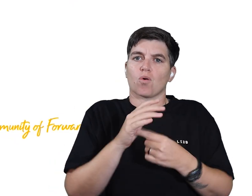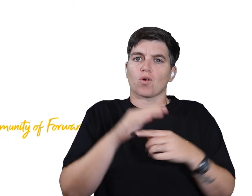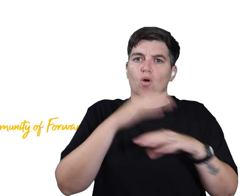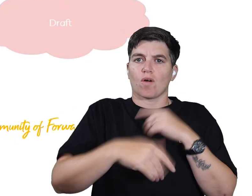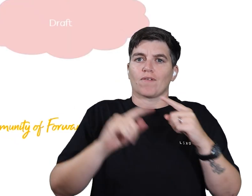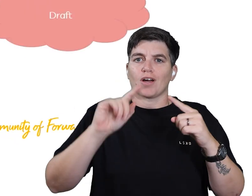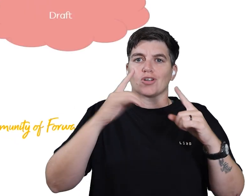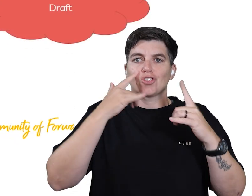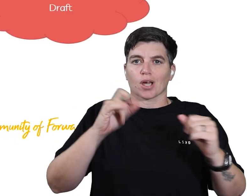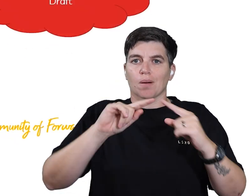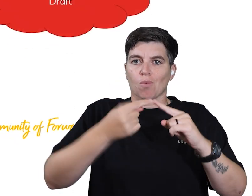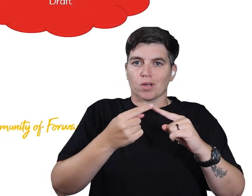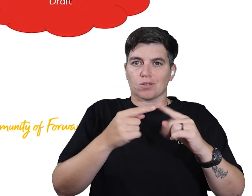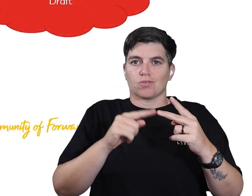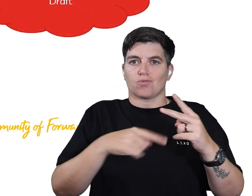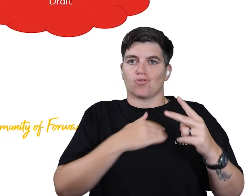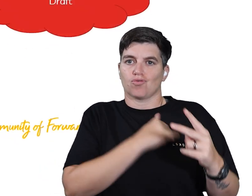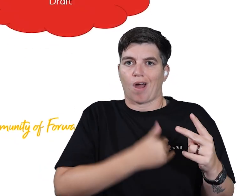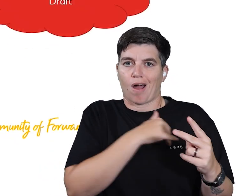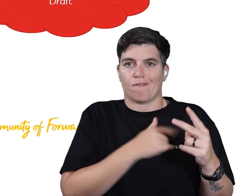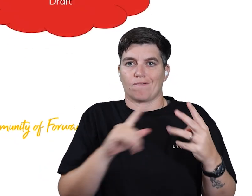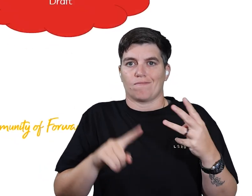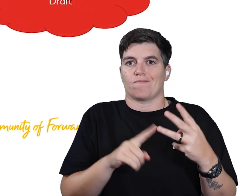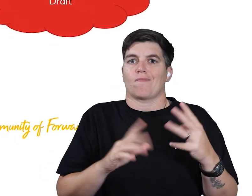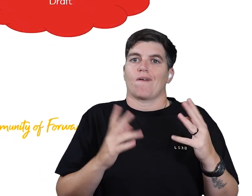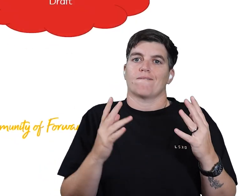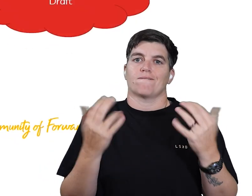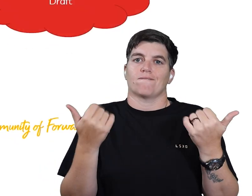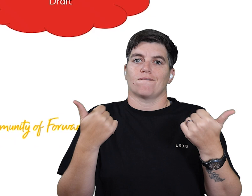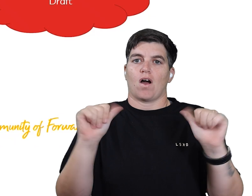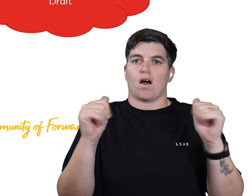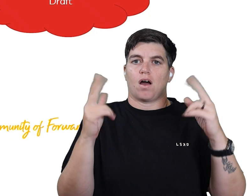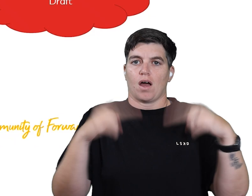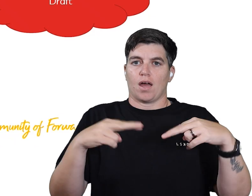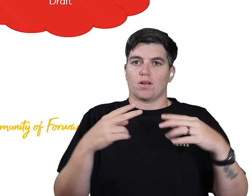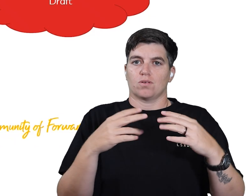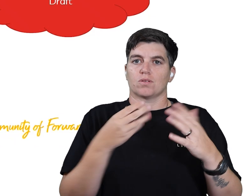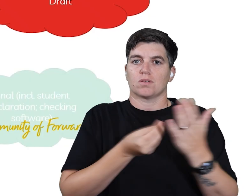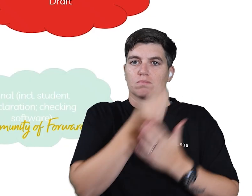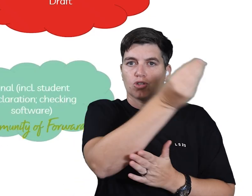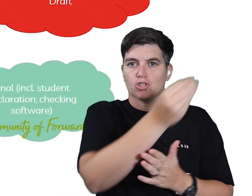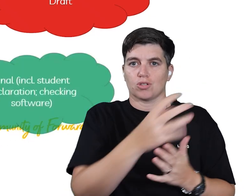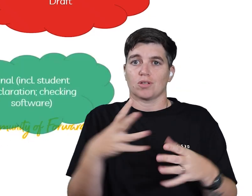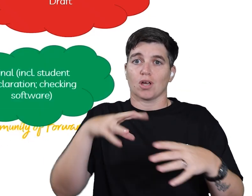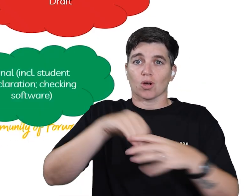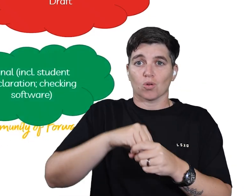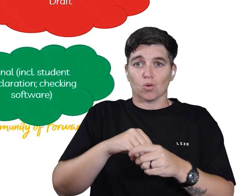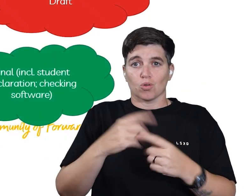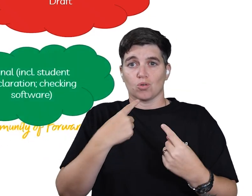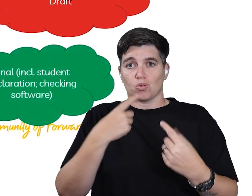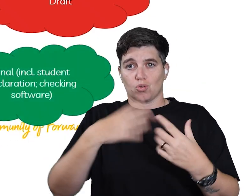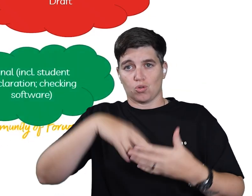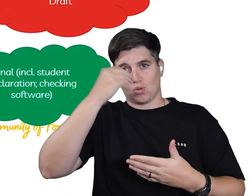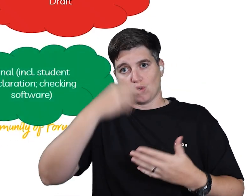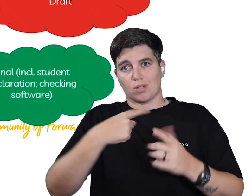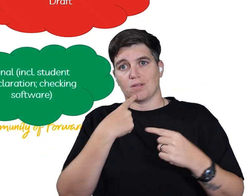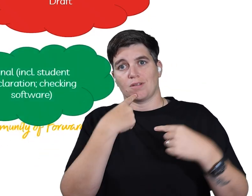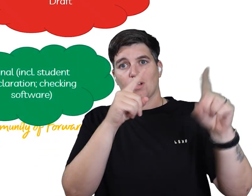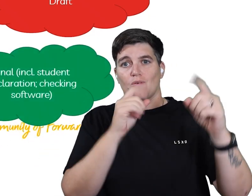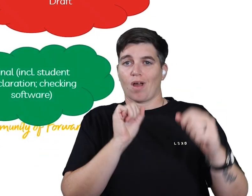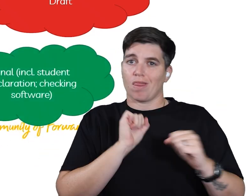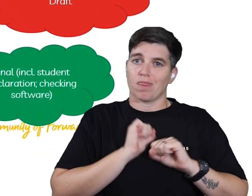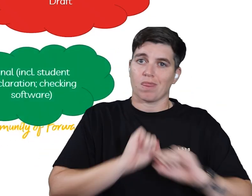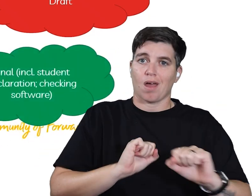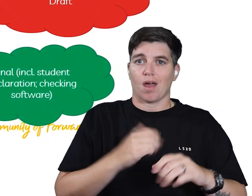of checkpoints, drafting, and of course, final submission, including student declaration that it is their